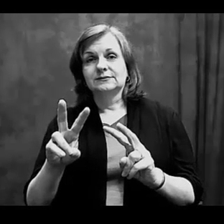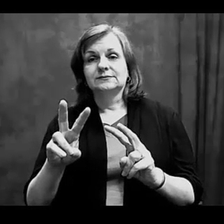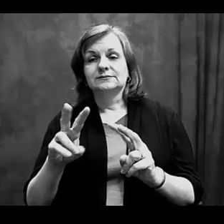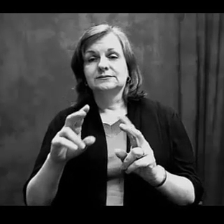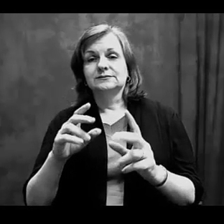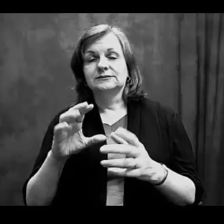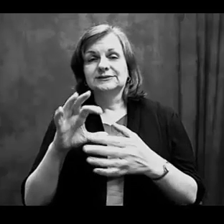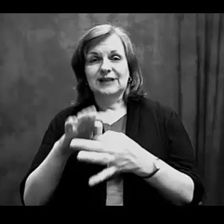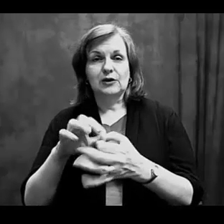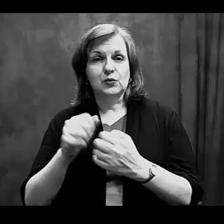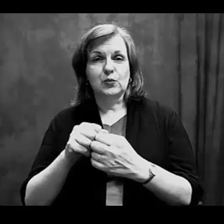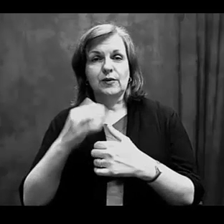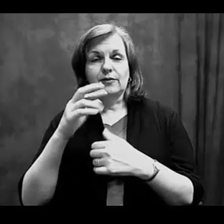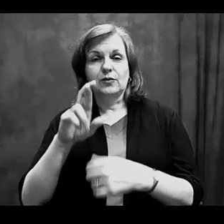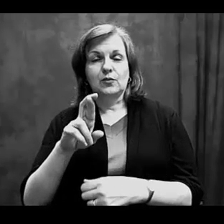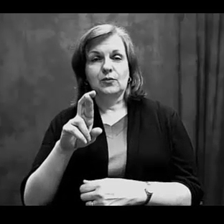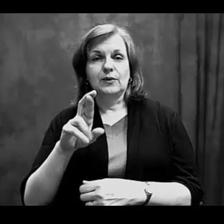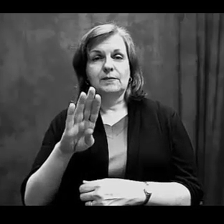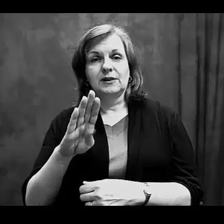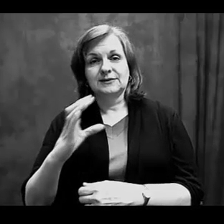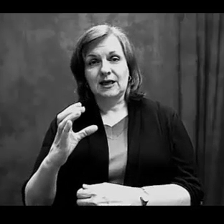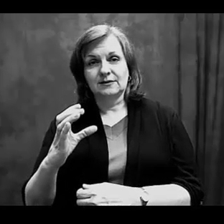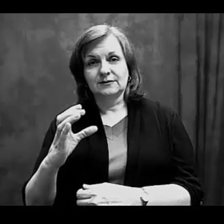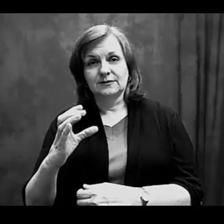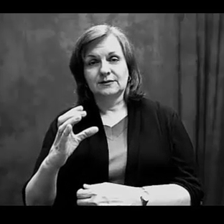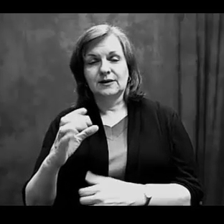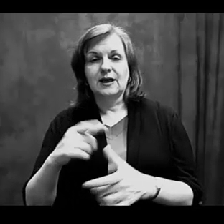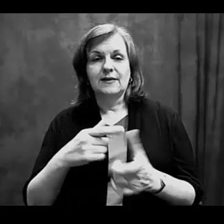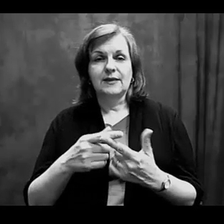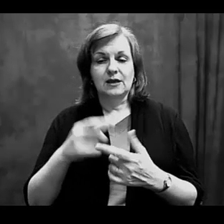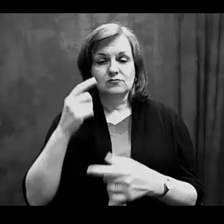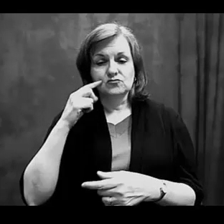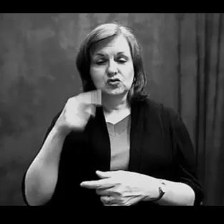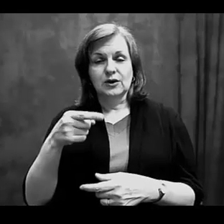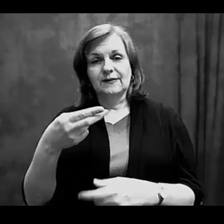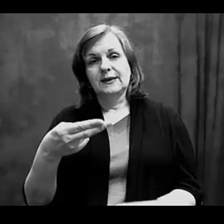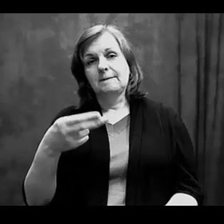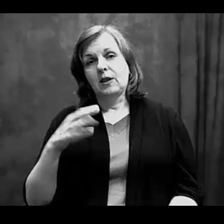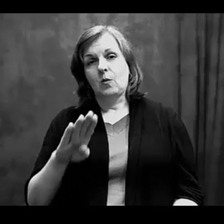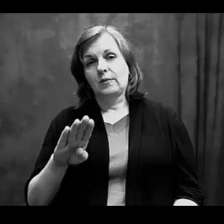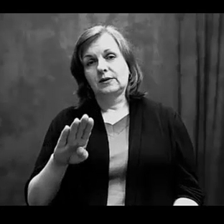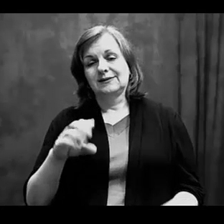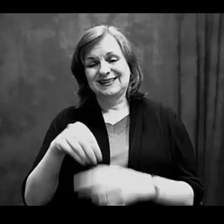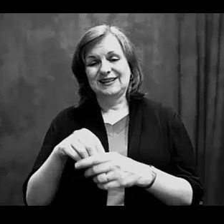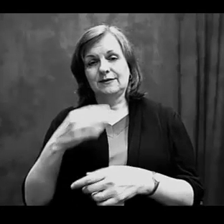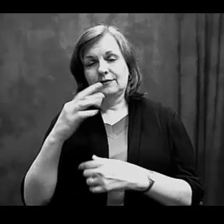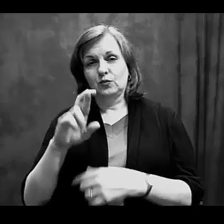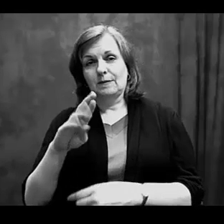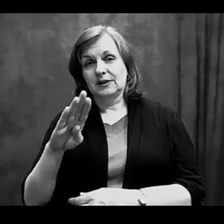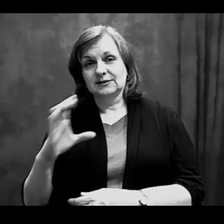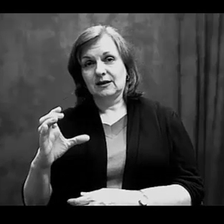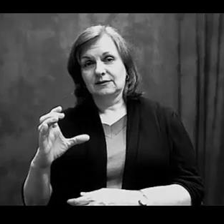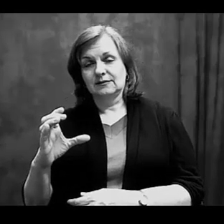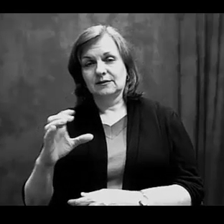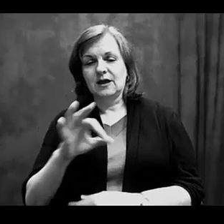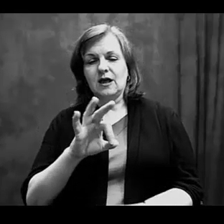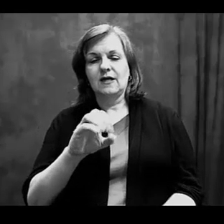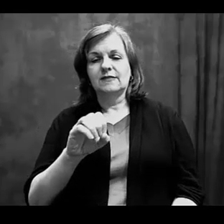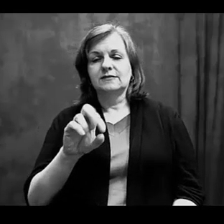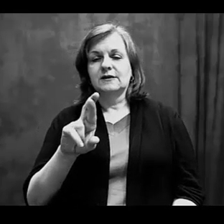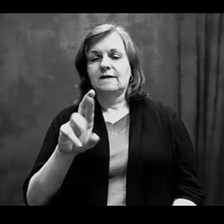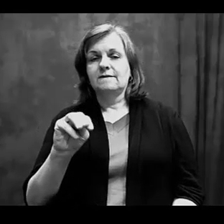oxygen, carbon dioxide will be carried, as we said, on the white blood cells. And looking at the